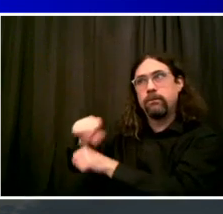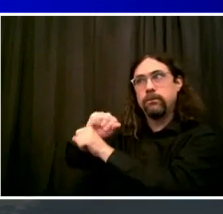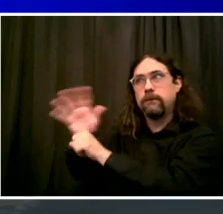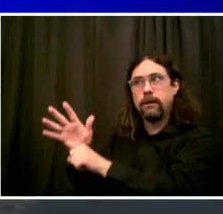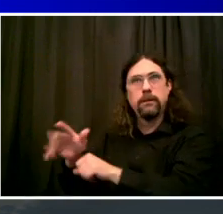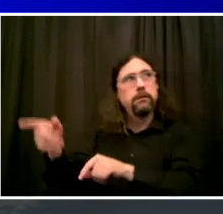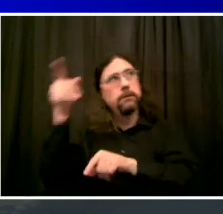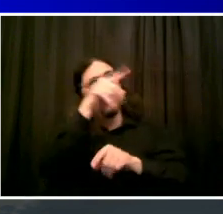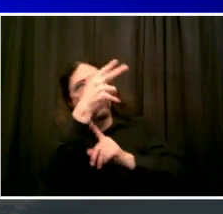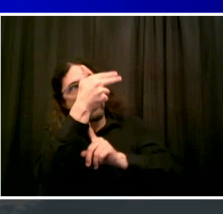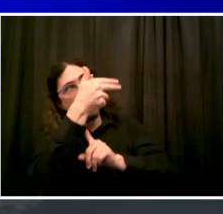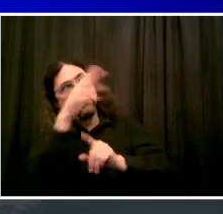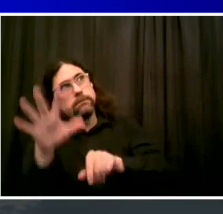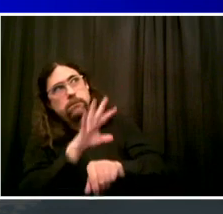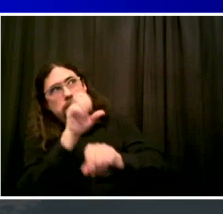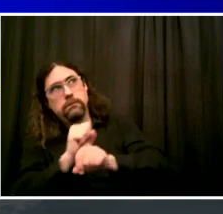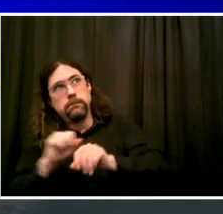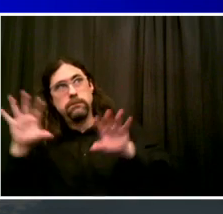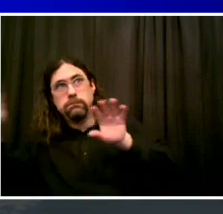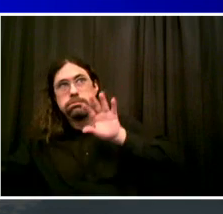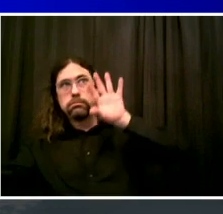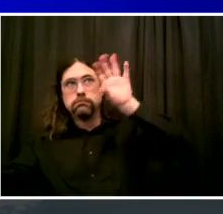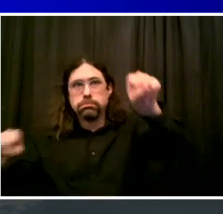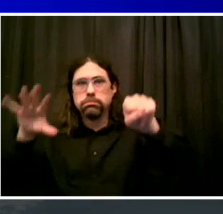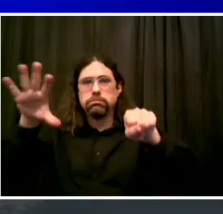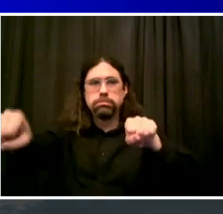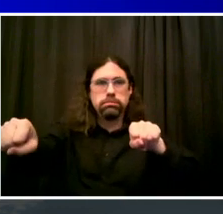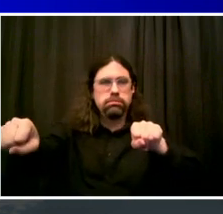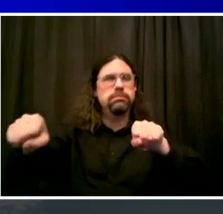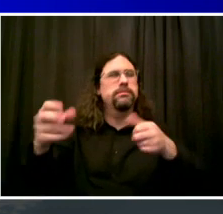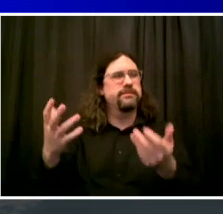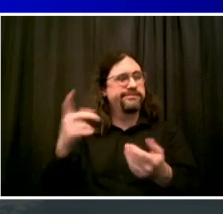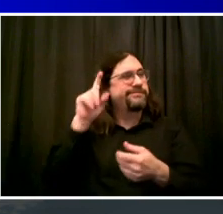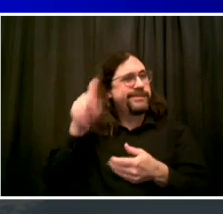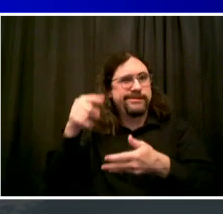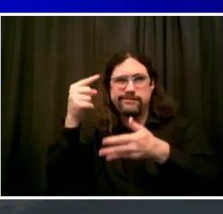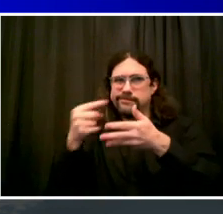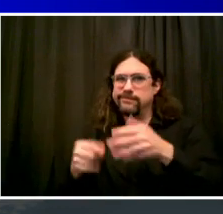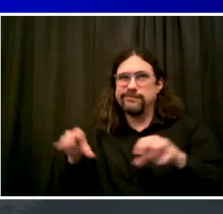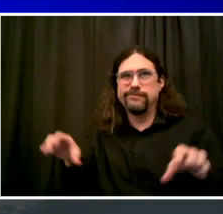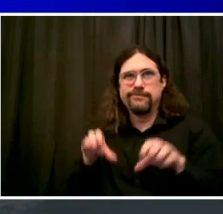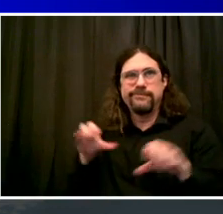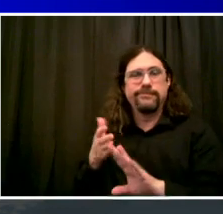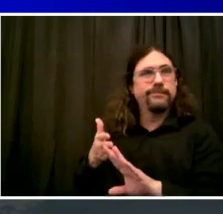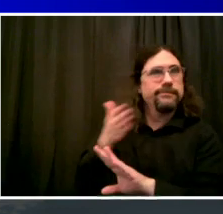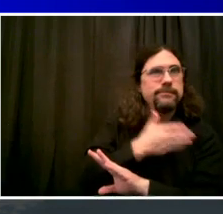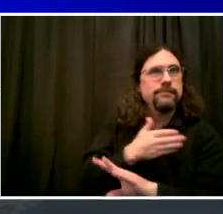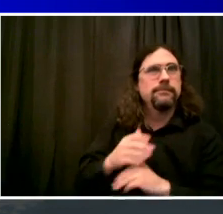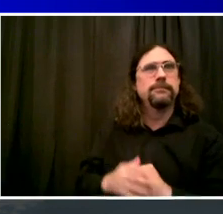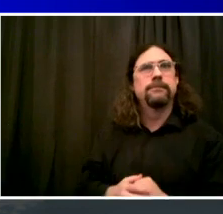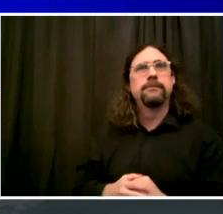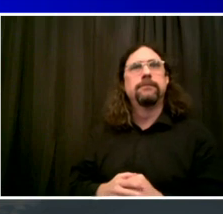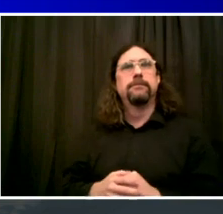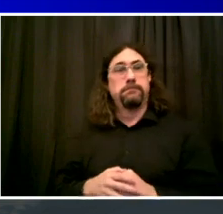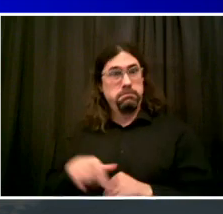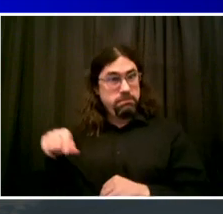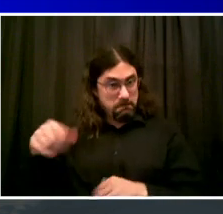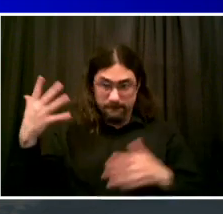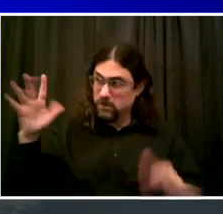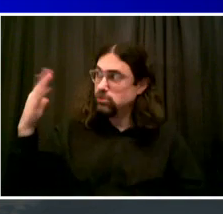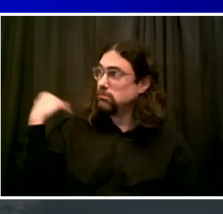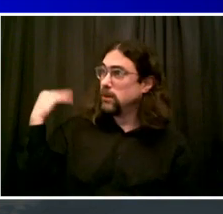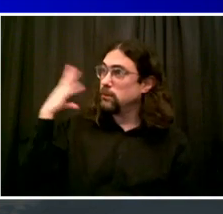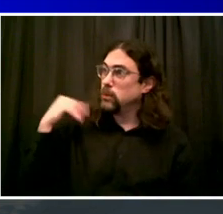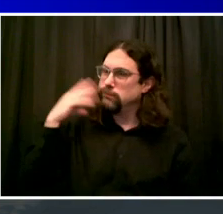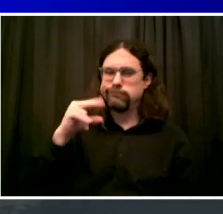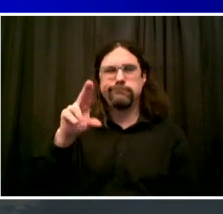we look at what it's going to take to build something like this, and it's never been done on this scale in any American city before.